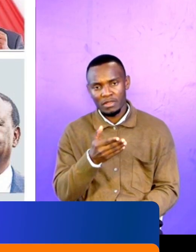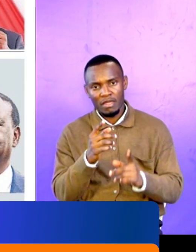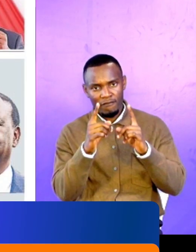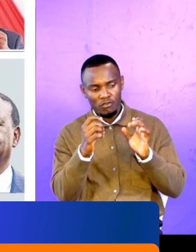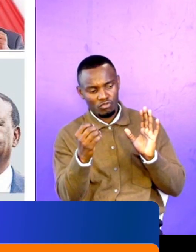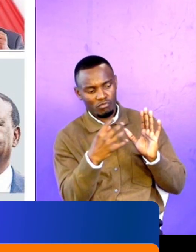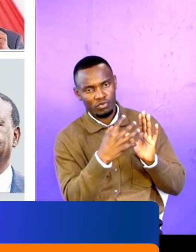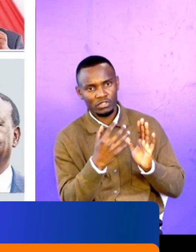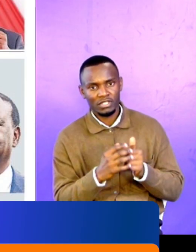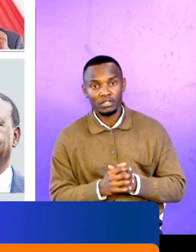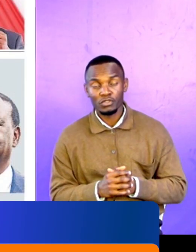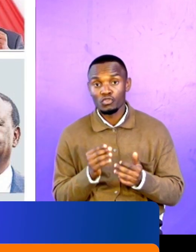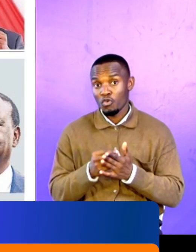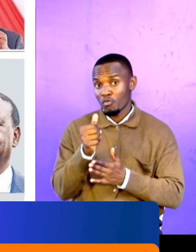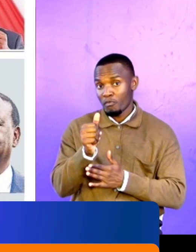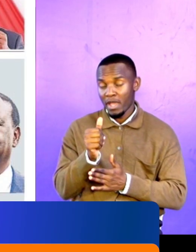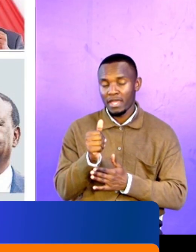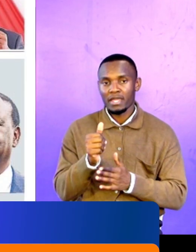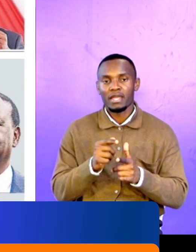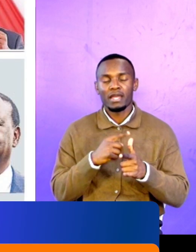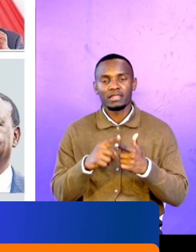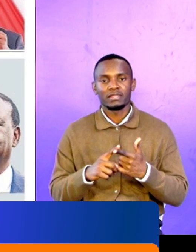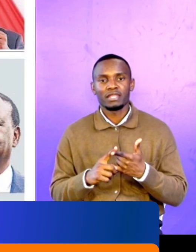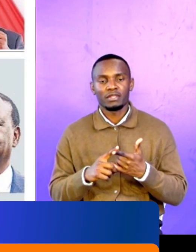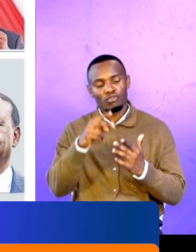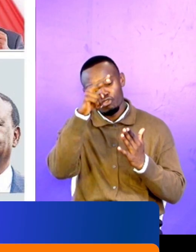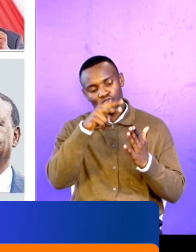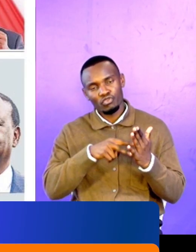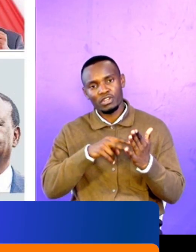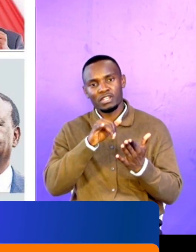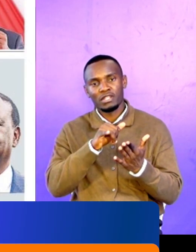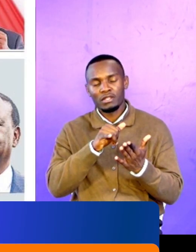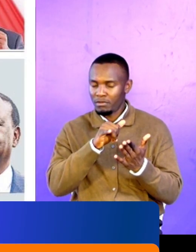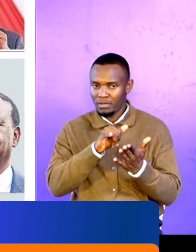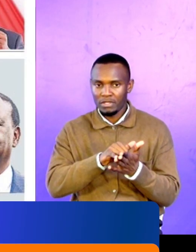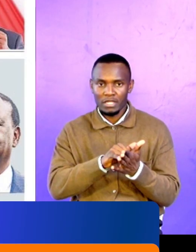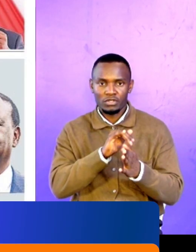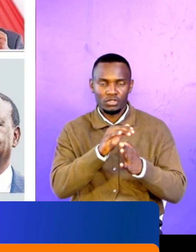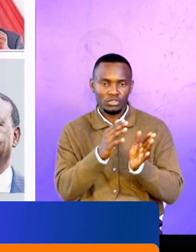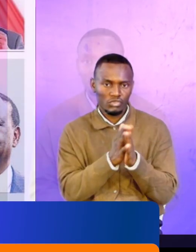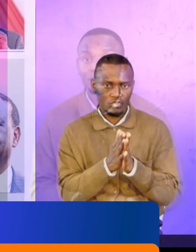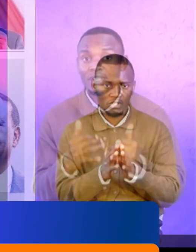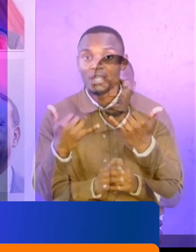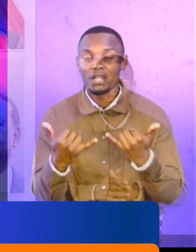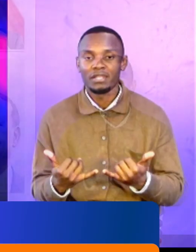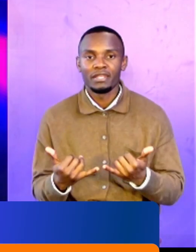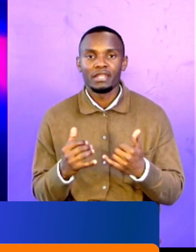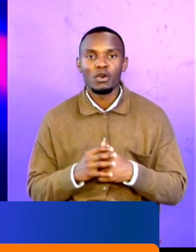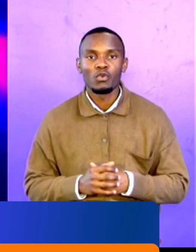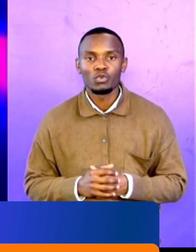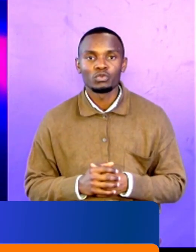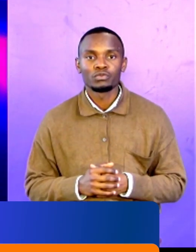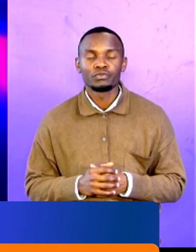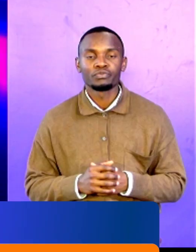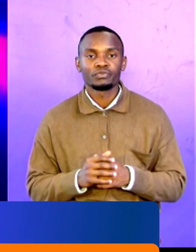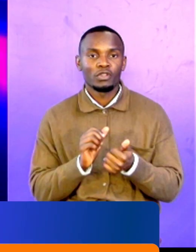this morning. So grab yourself a copy of the Nation to get to read about any of those stories. News that are making headlines in the